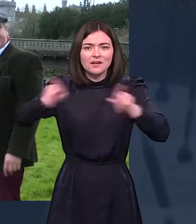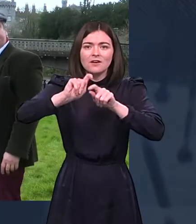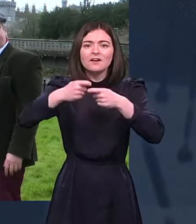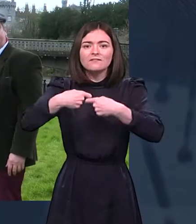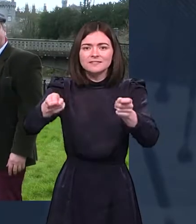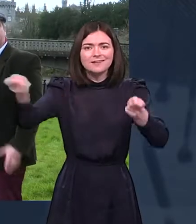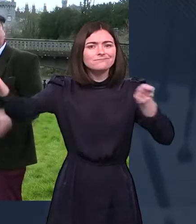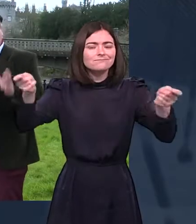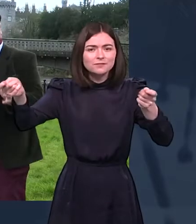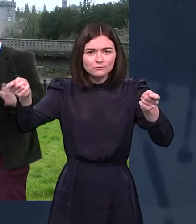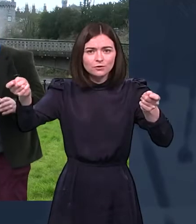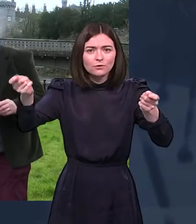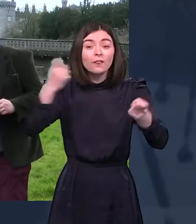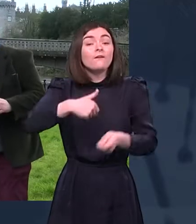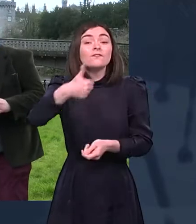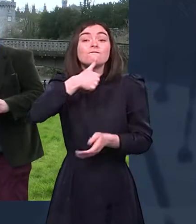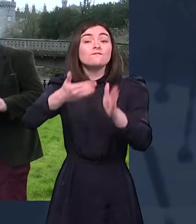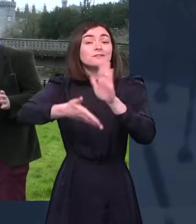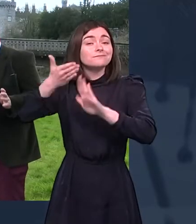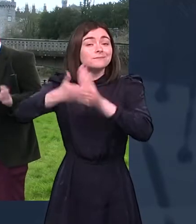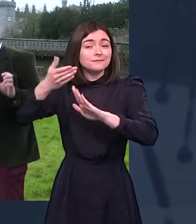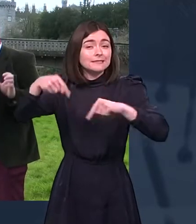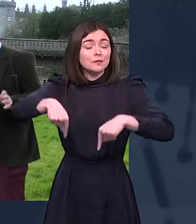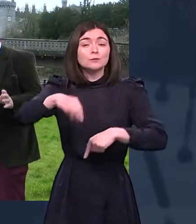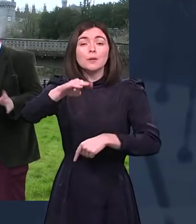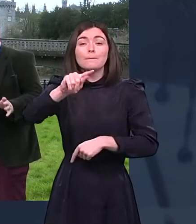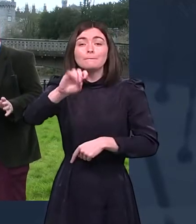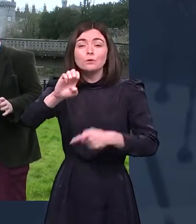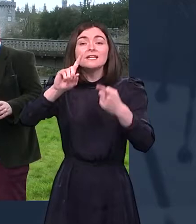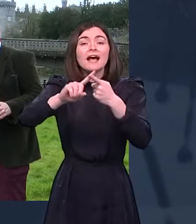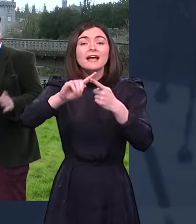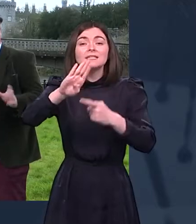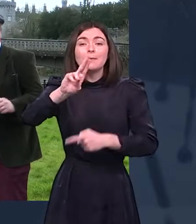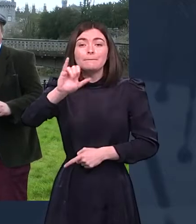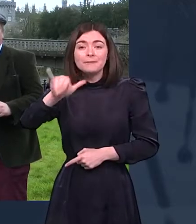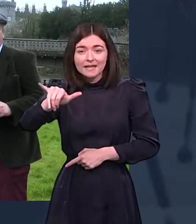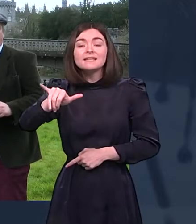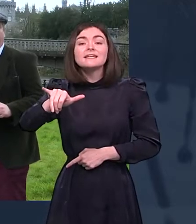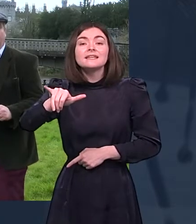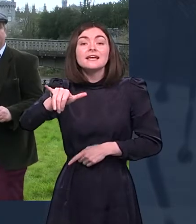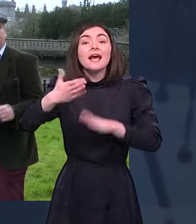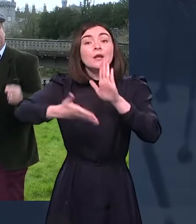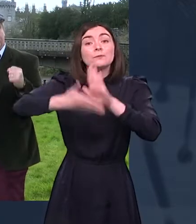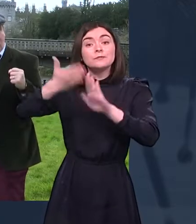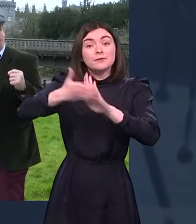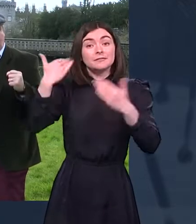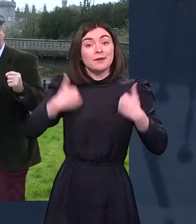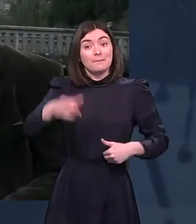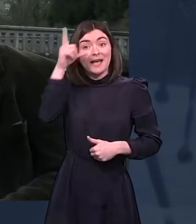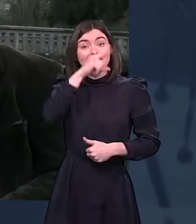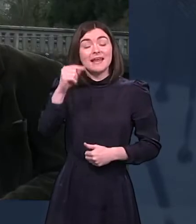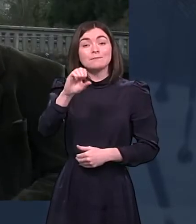built in this site here was a moat and bailey, and it was built by the Norman warlord Richard de Clare, otherwise known as